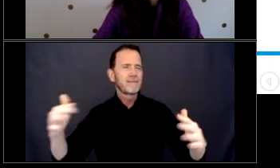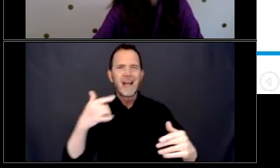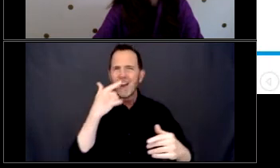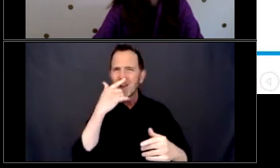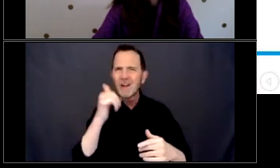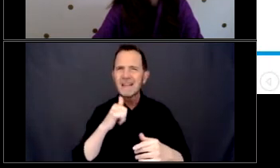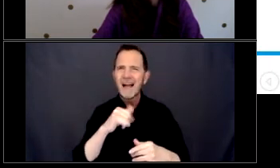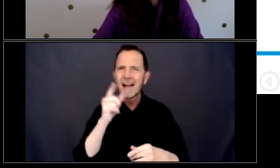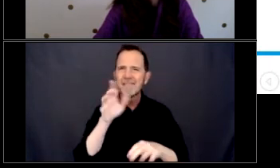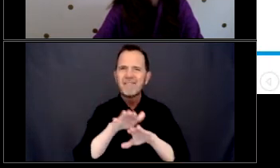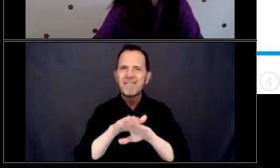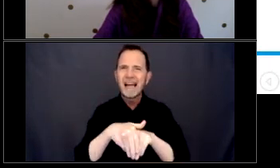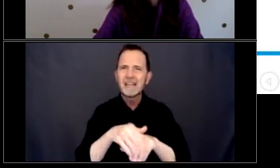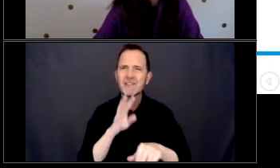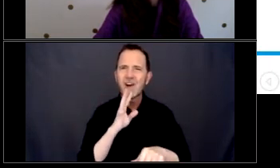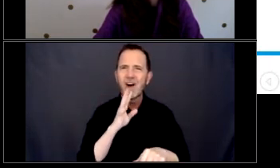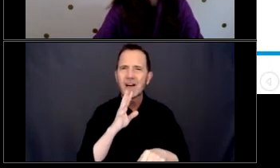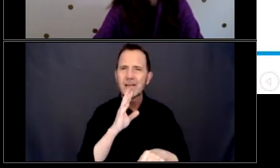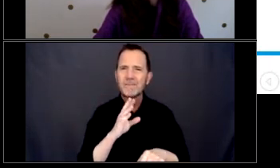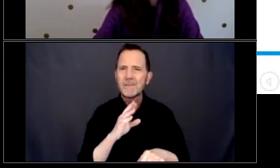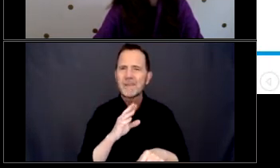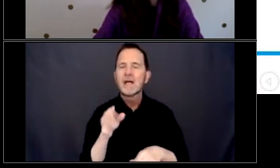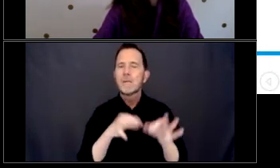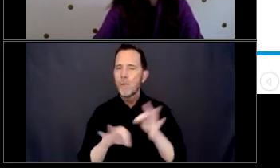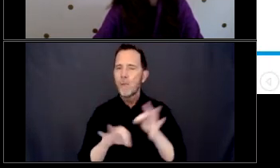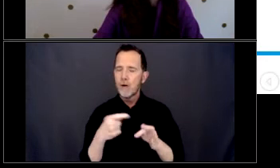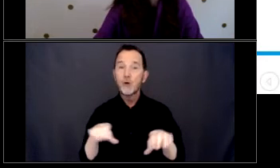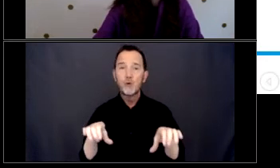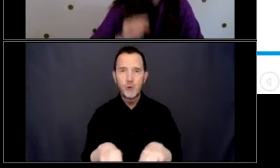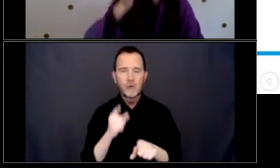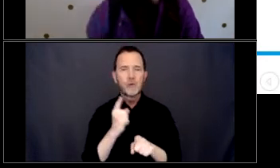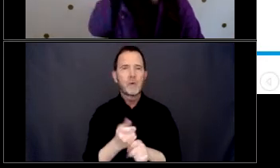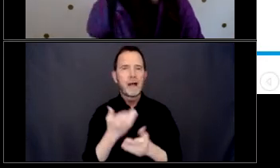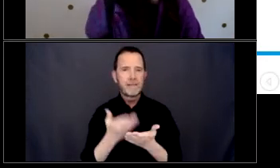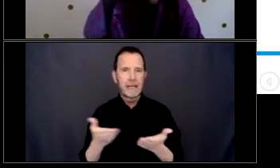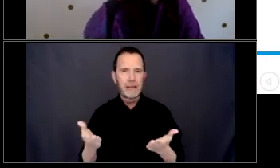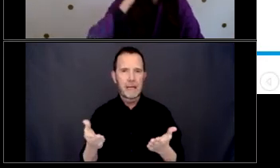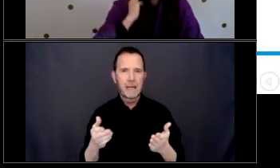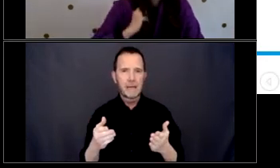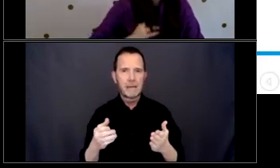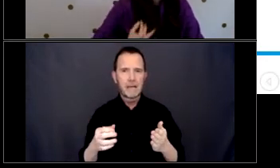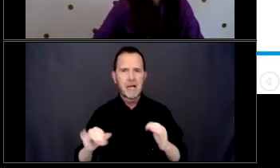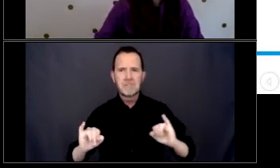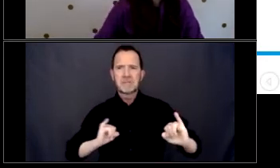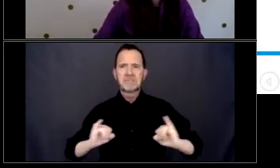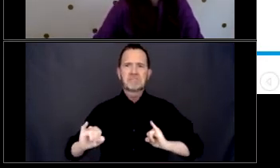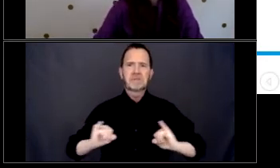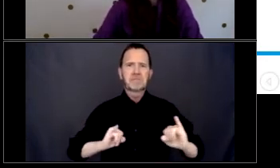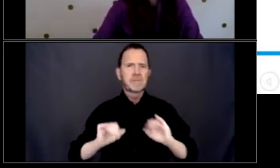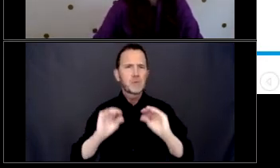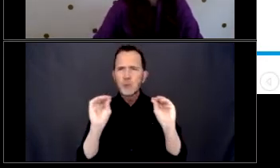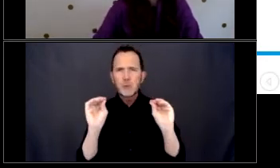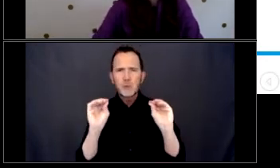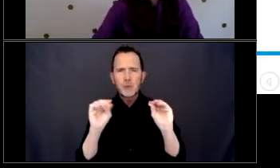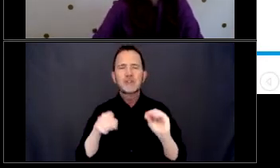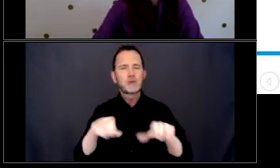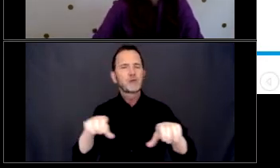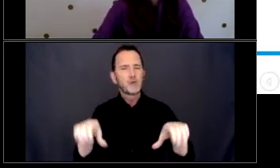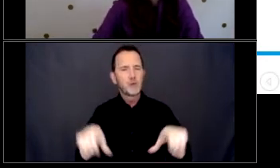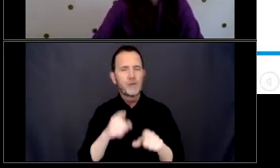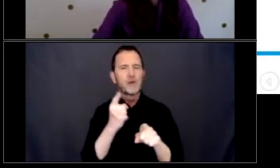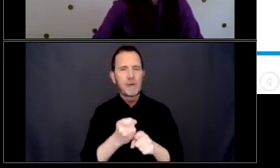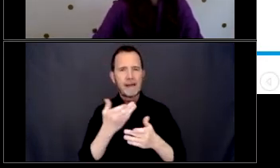care a lot more about getting it right and getting it quietly right and trusting that people who care will recognize than we